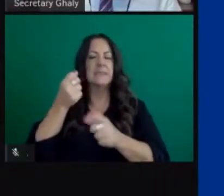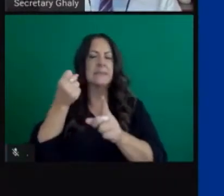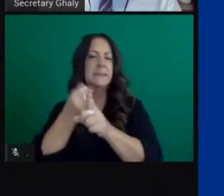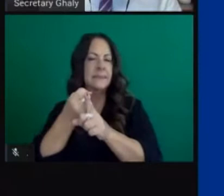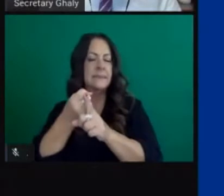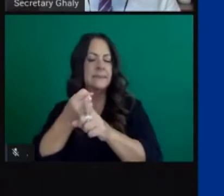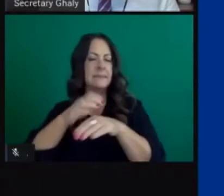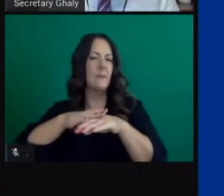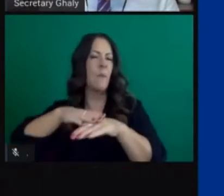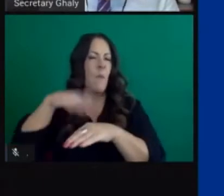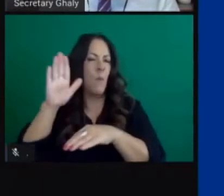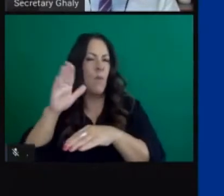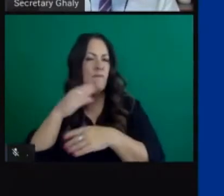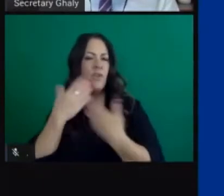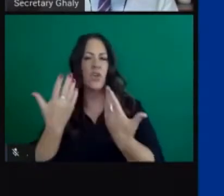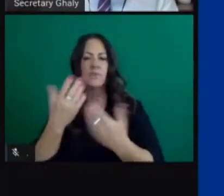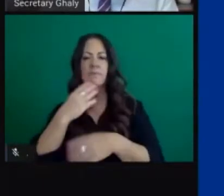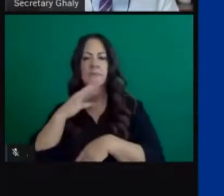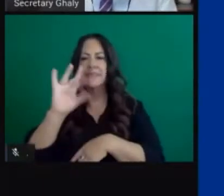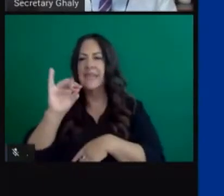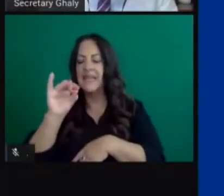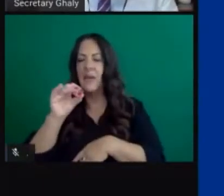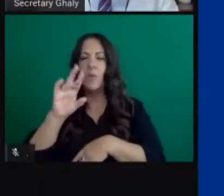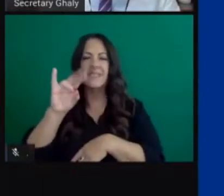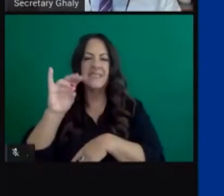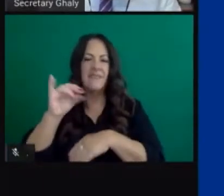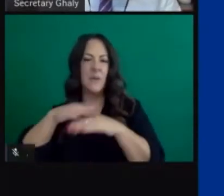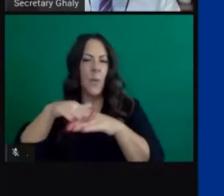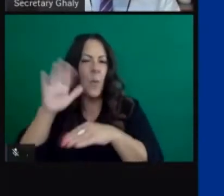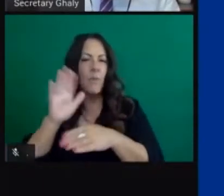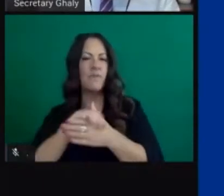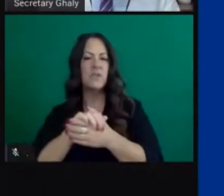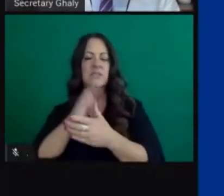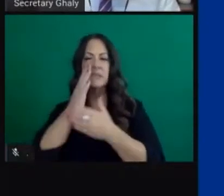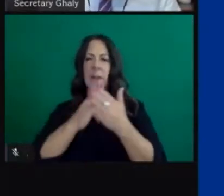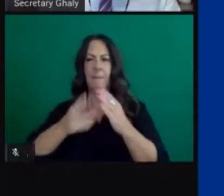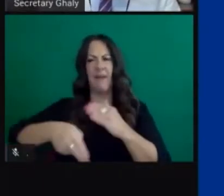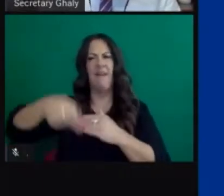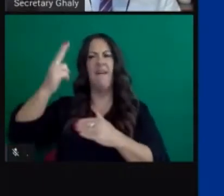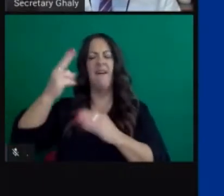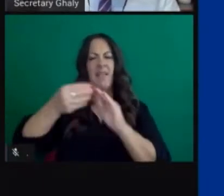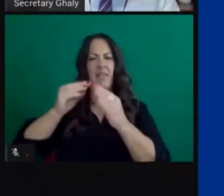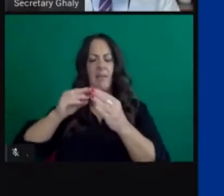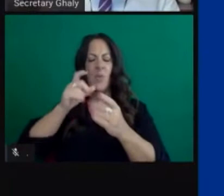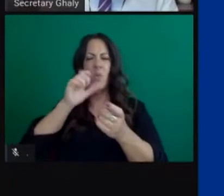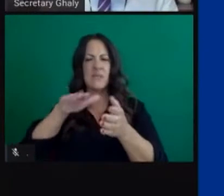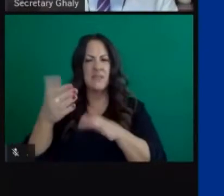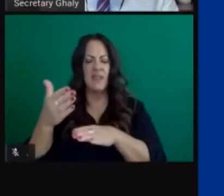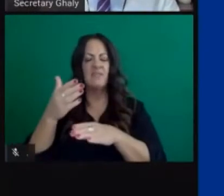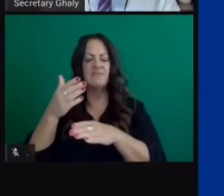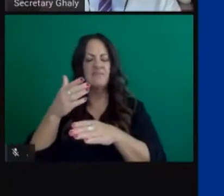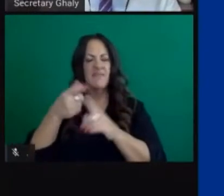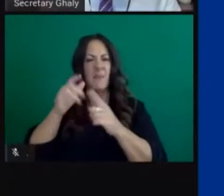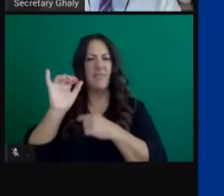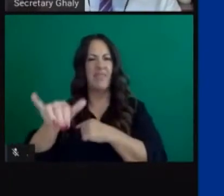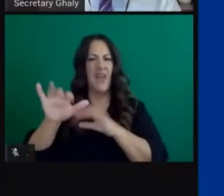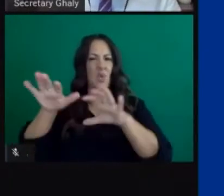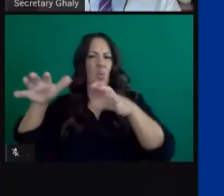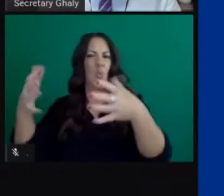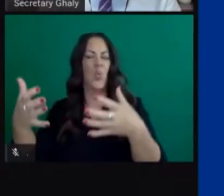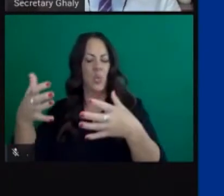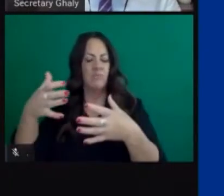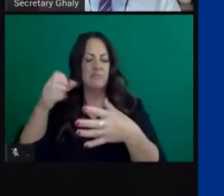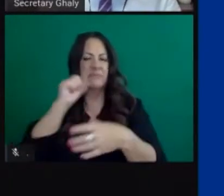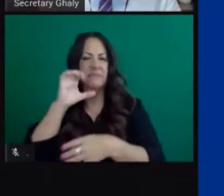over. 70 to 80-year-olds also experience high levels of death. So really a disease that we